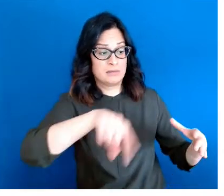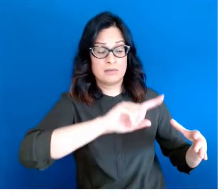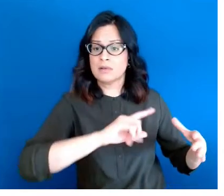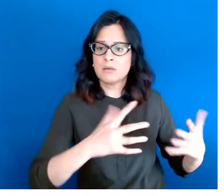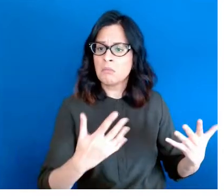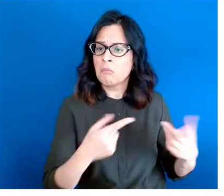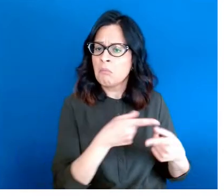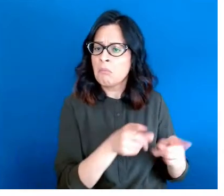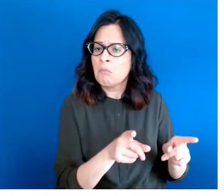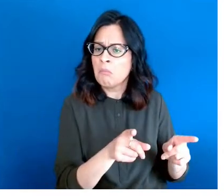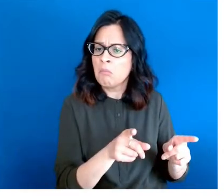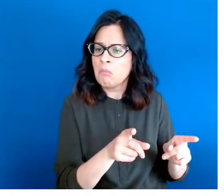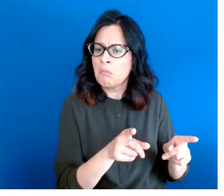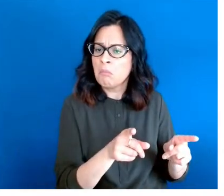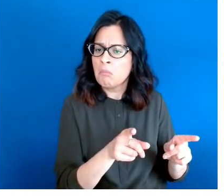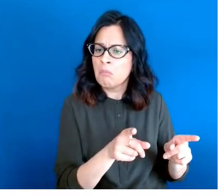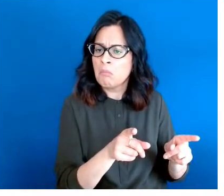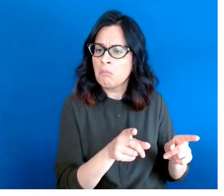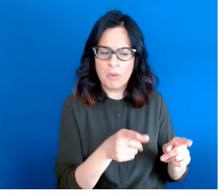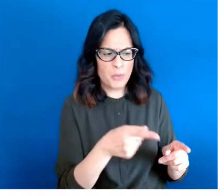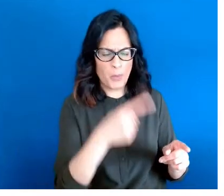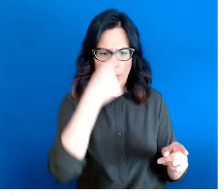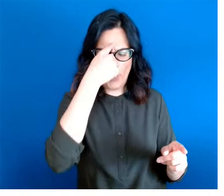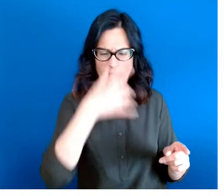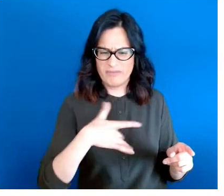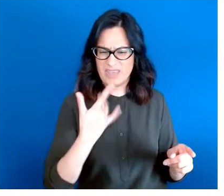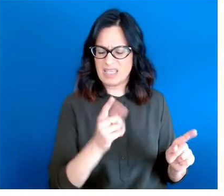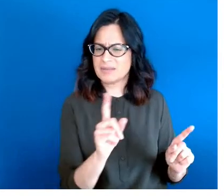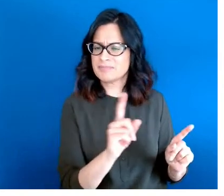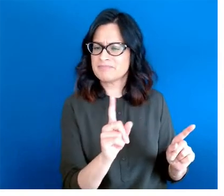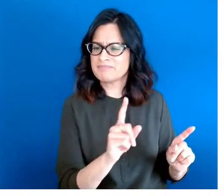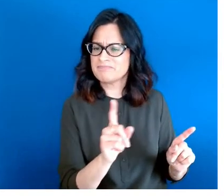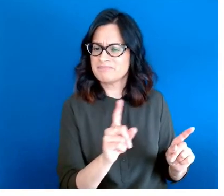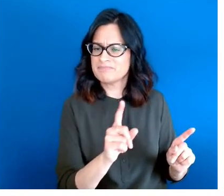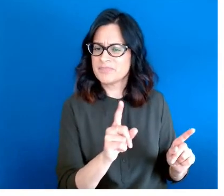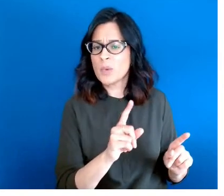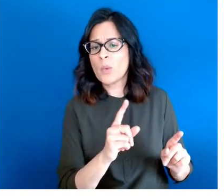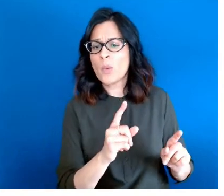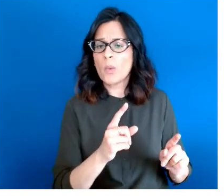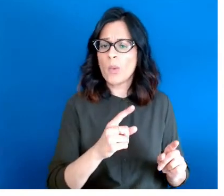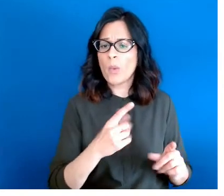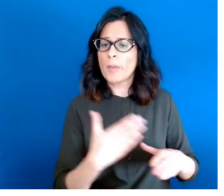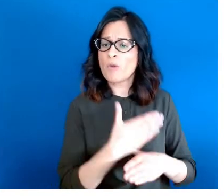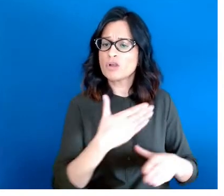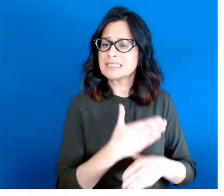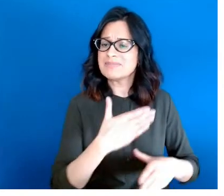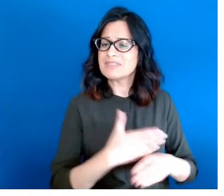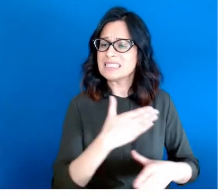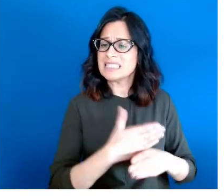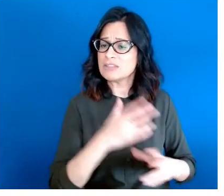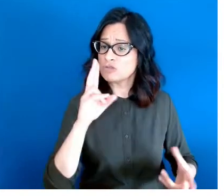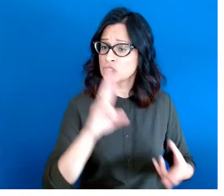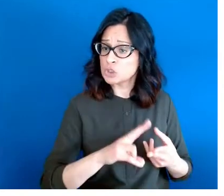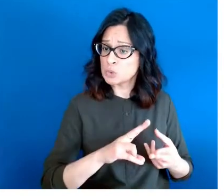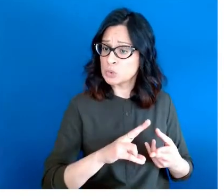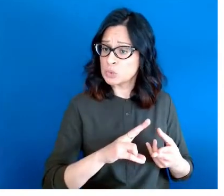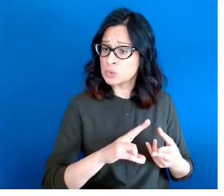to which extent they felt that their productivity was reduced,